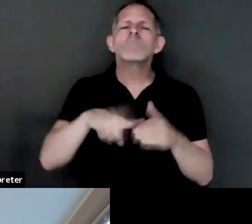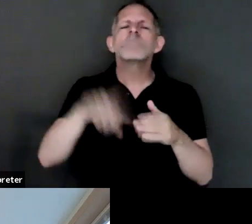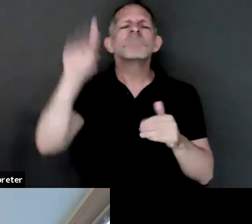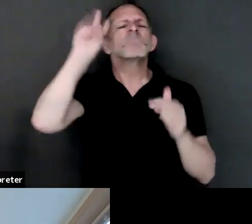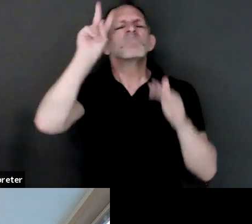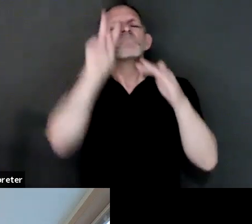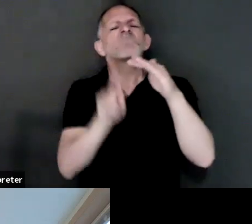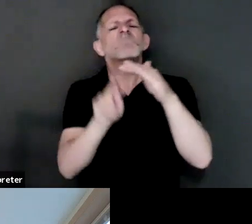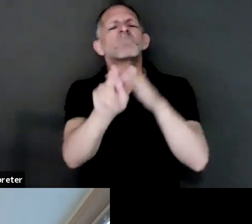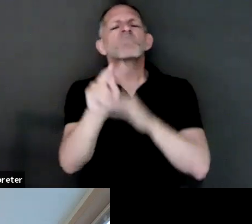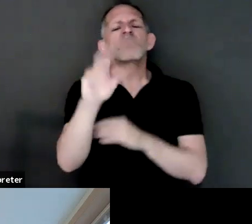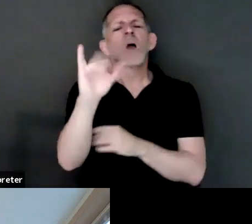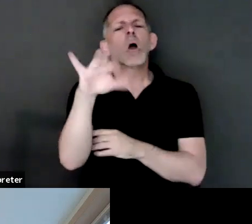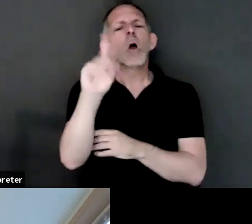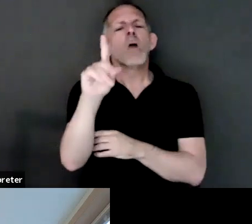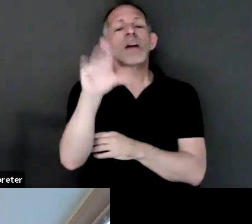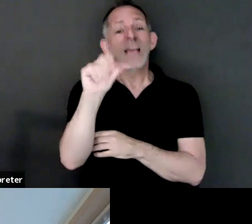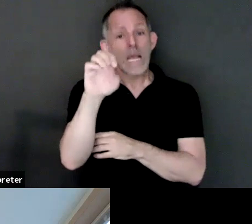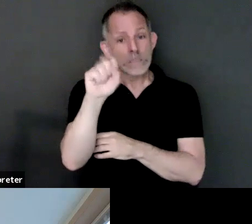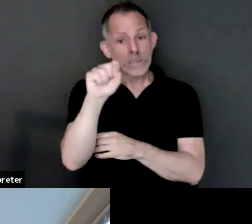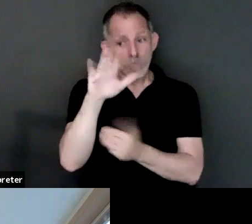do to handle any outbreaks?